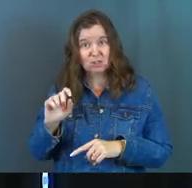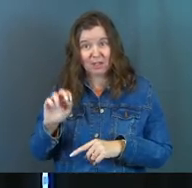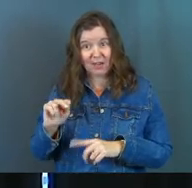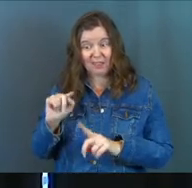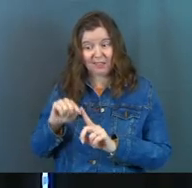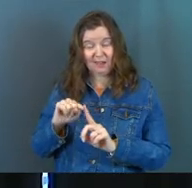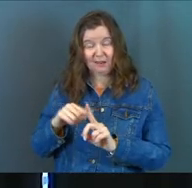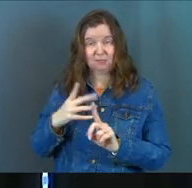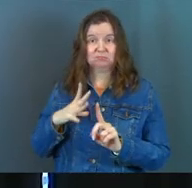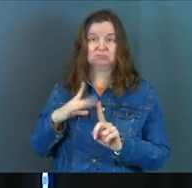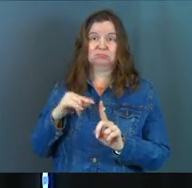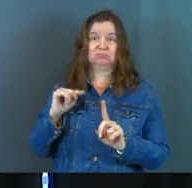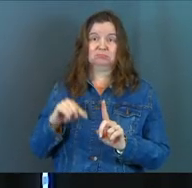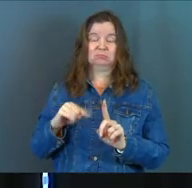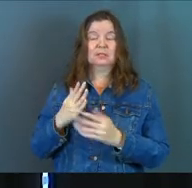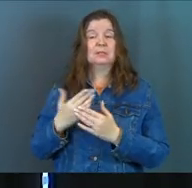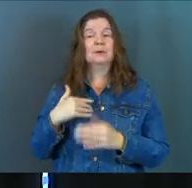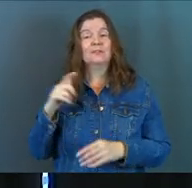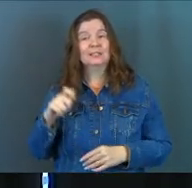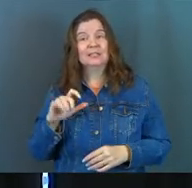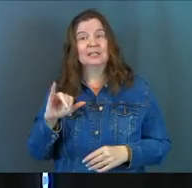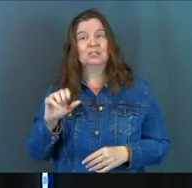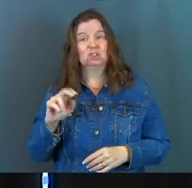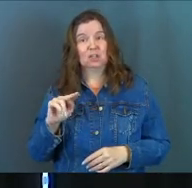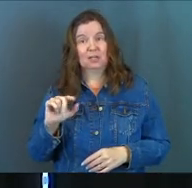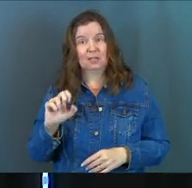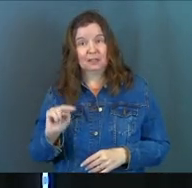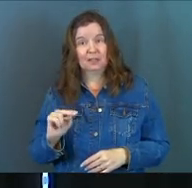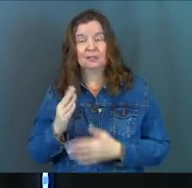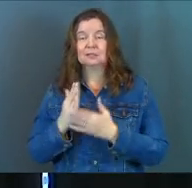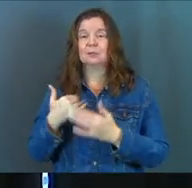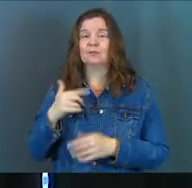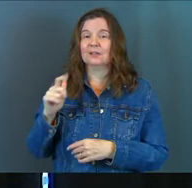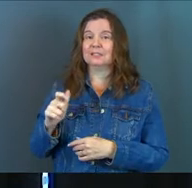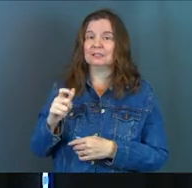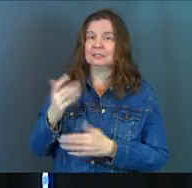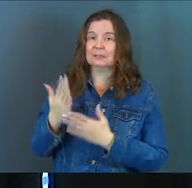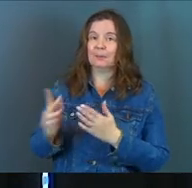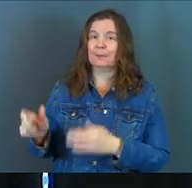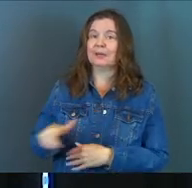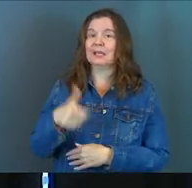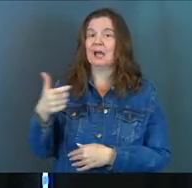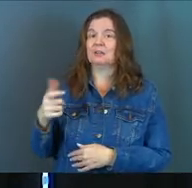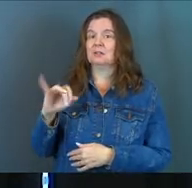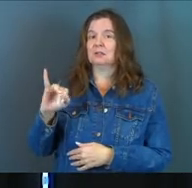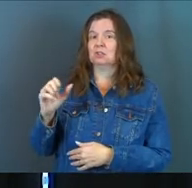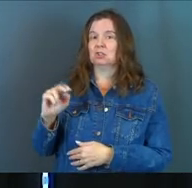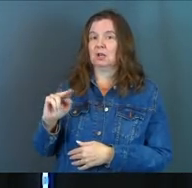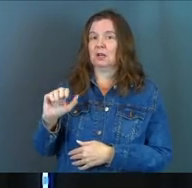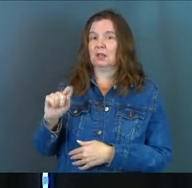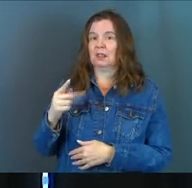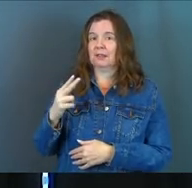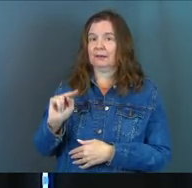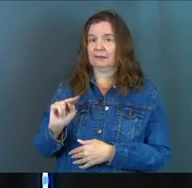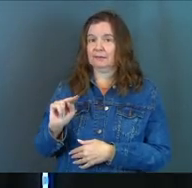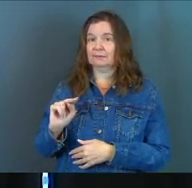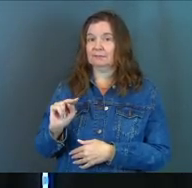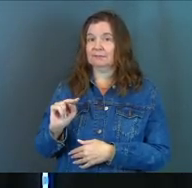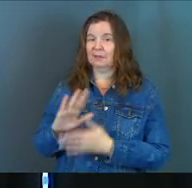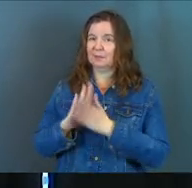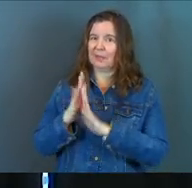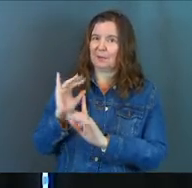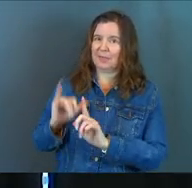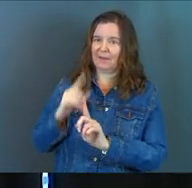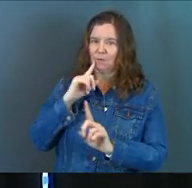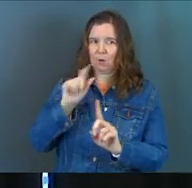today? Some of us need a Jonathan, and some of us need to be somebody else's Jonathan. What's